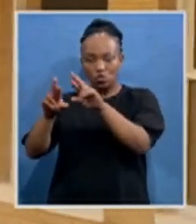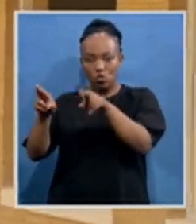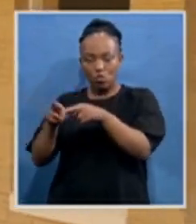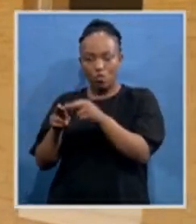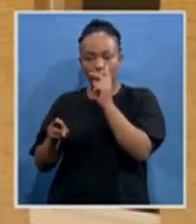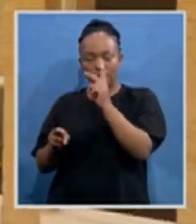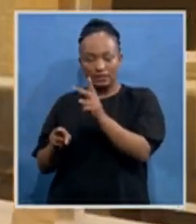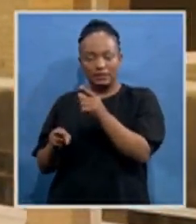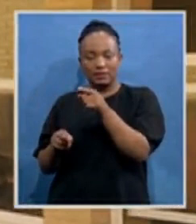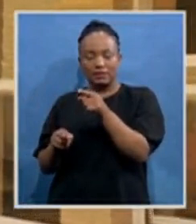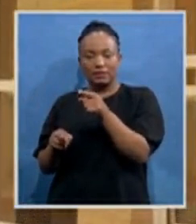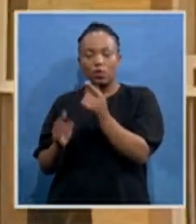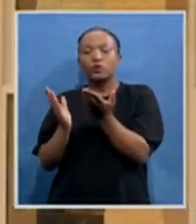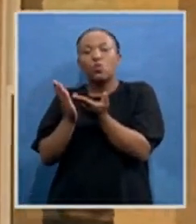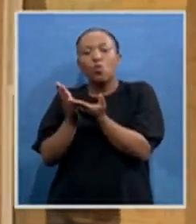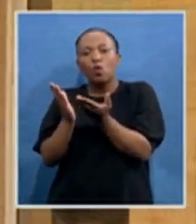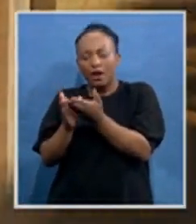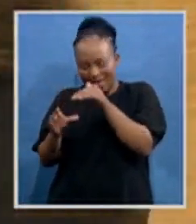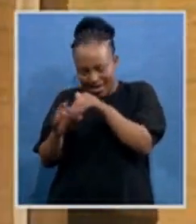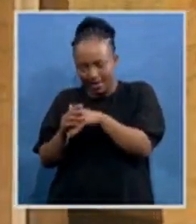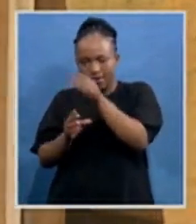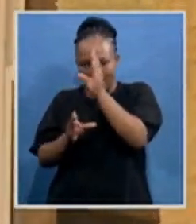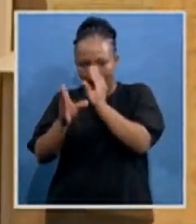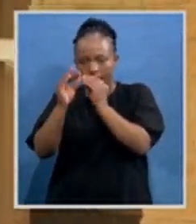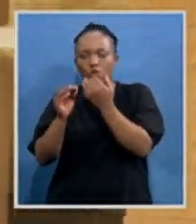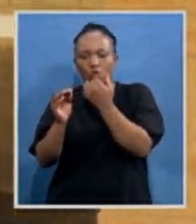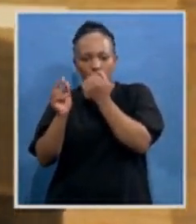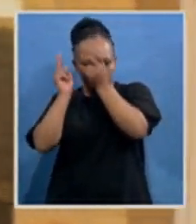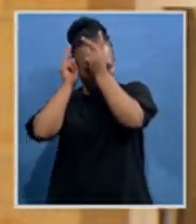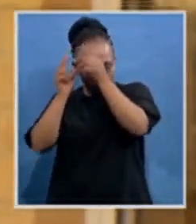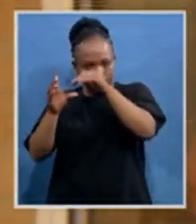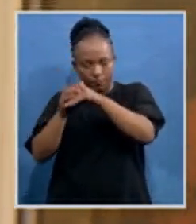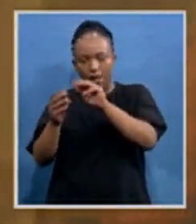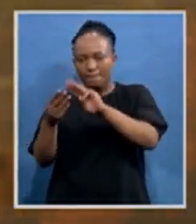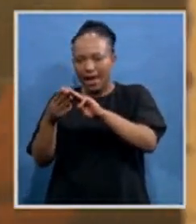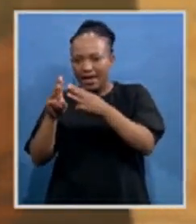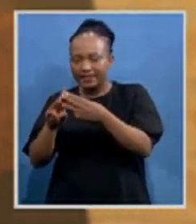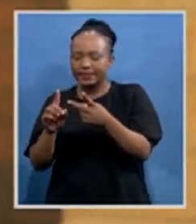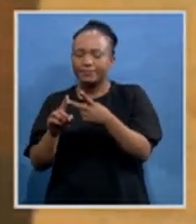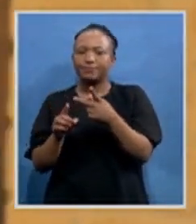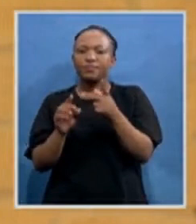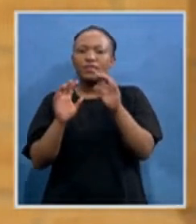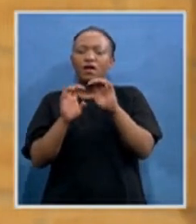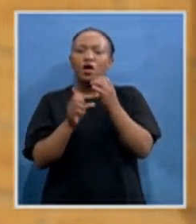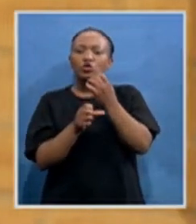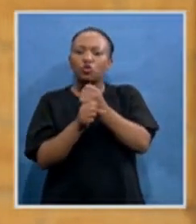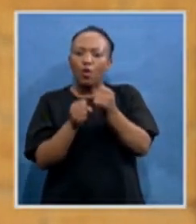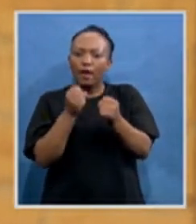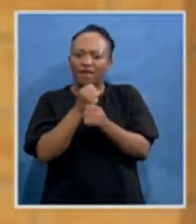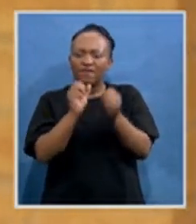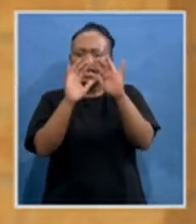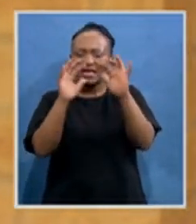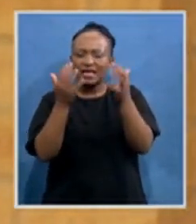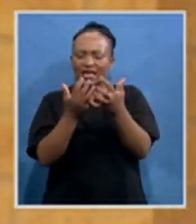They're busy learning as we speak, mathematics, geography, all the major subjects that you will find in any other school. They're busy learning